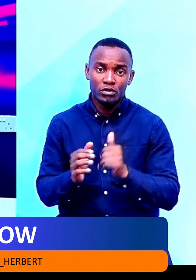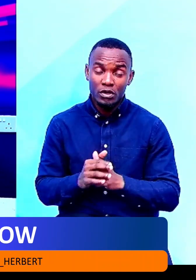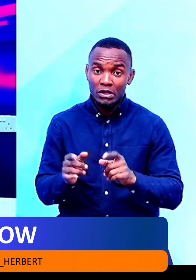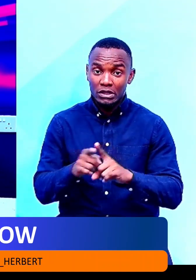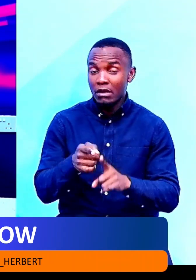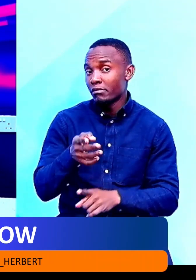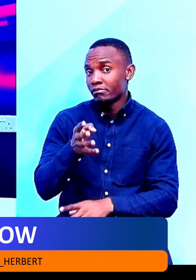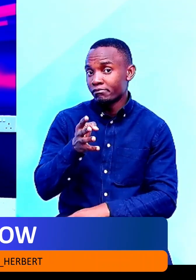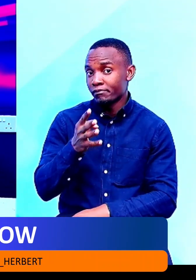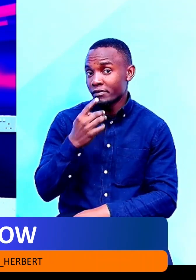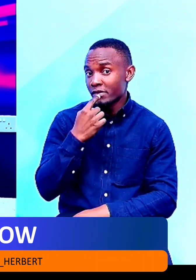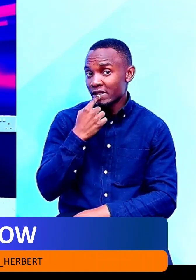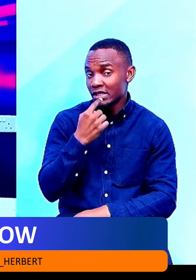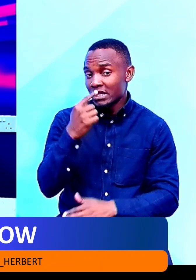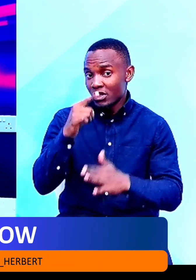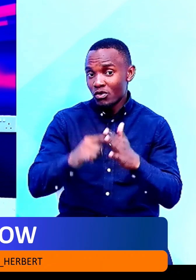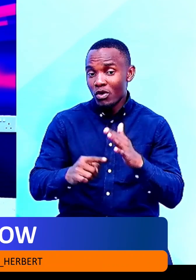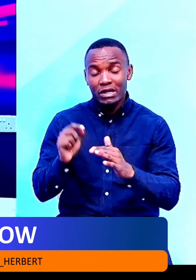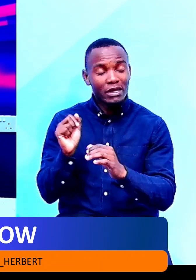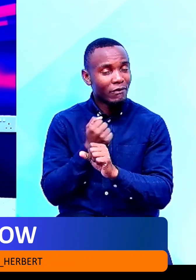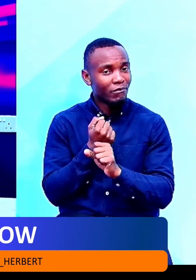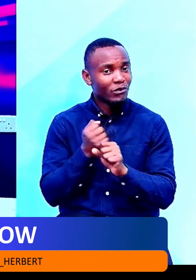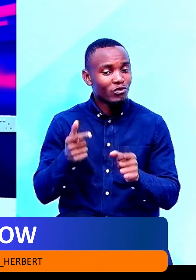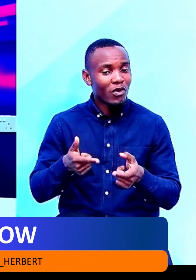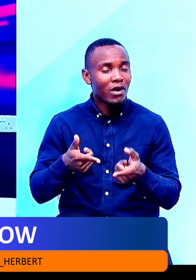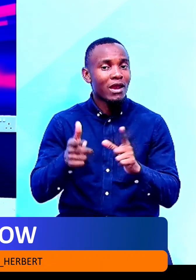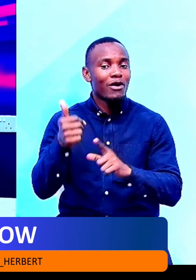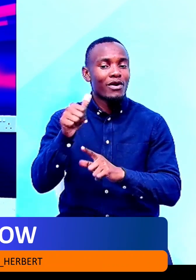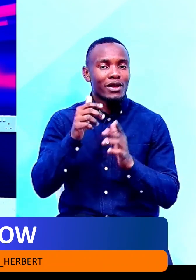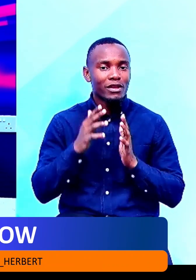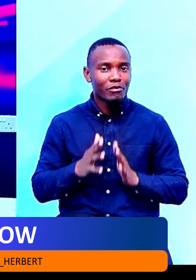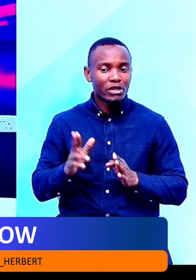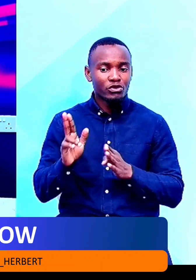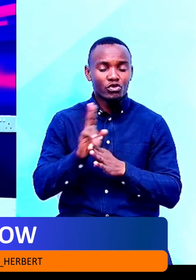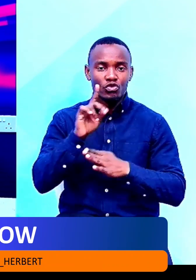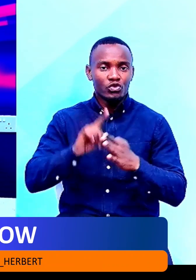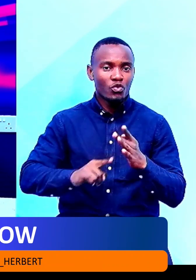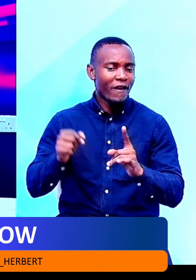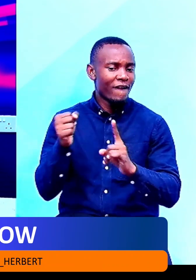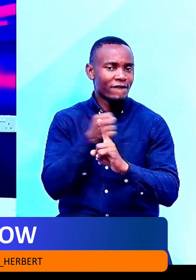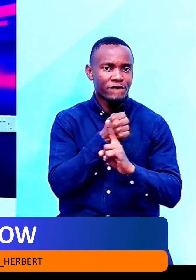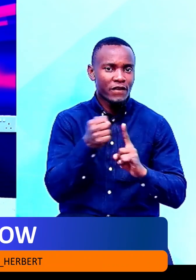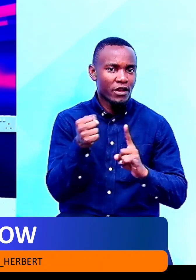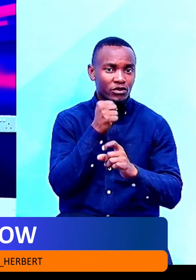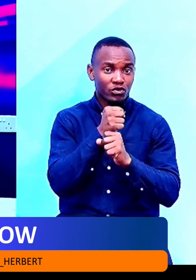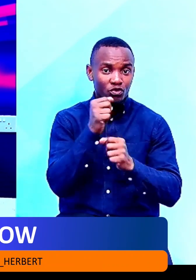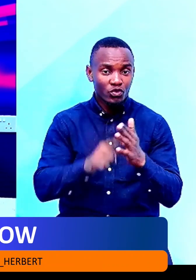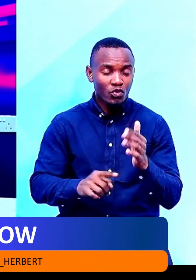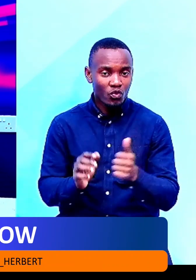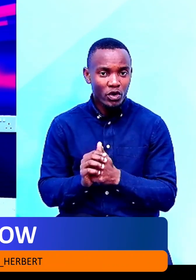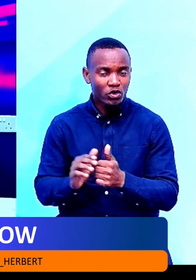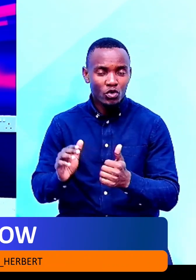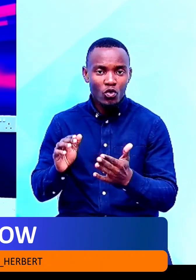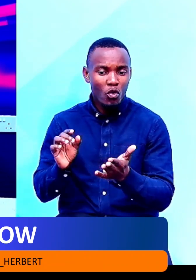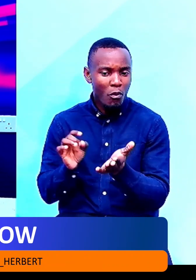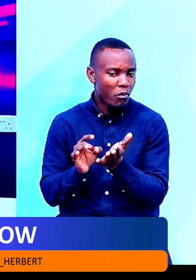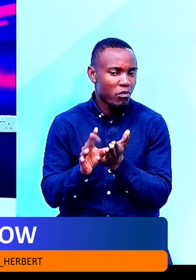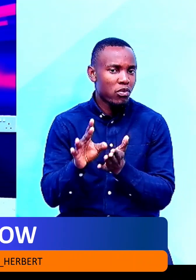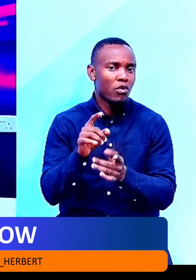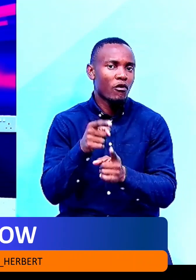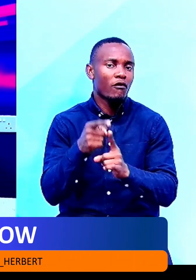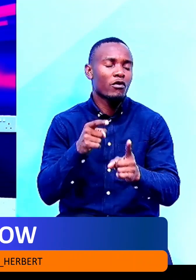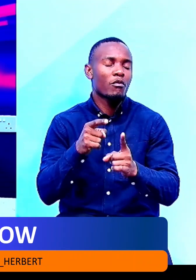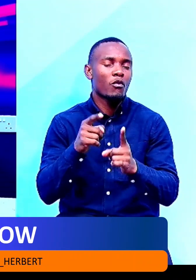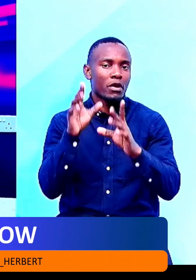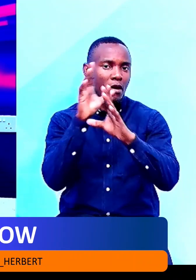Ruto said that he will not allow anyone to use violence to remove him from the nation's top seat. He dared anyone